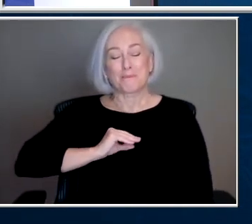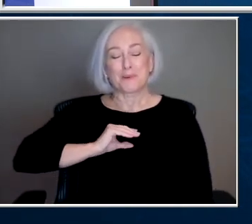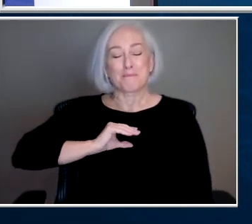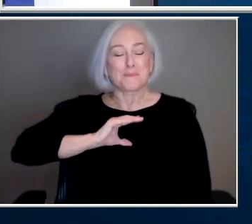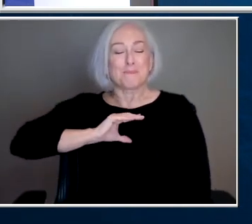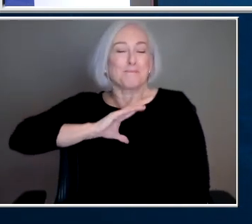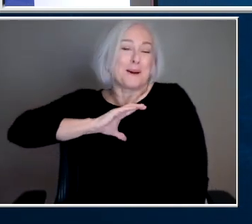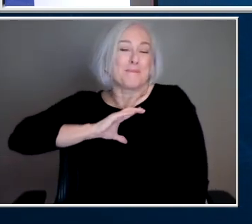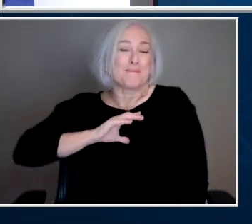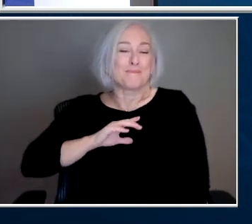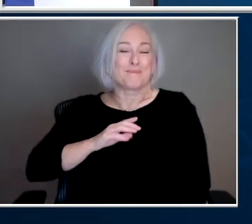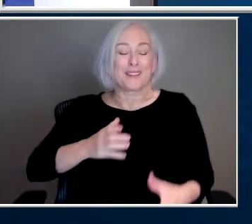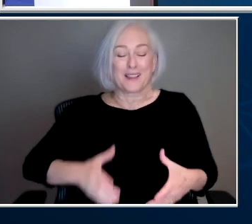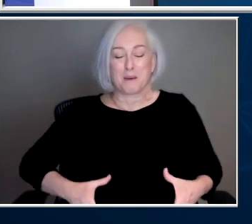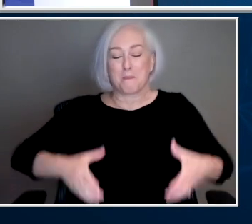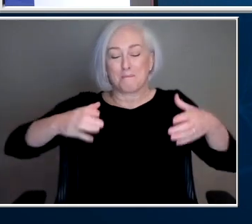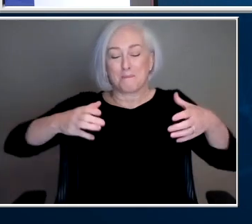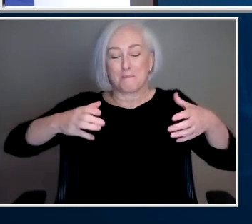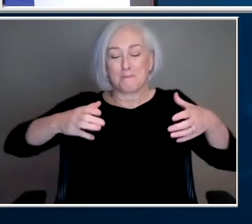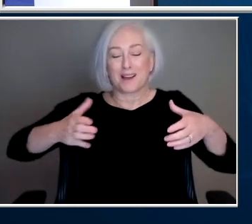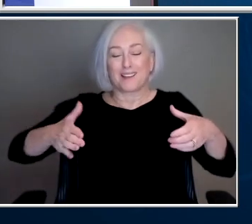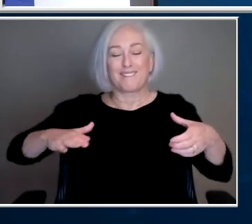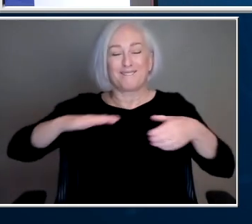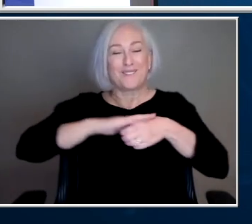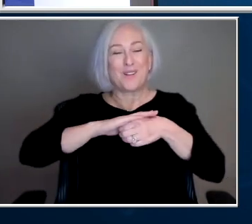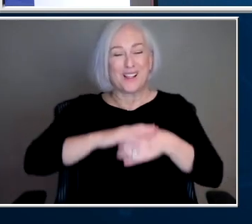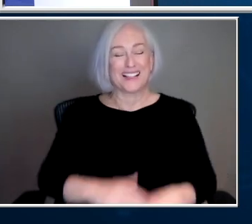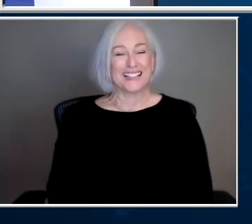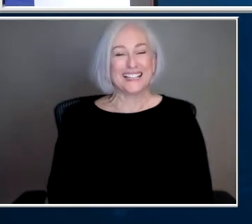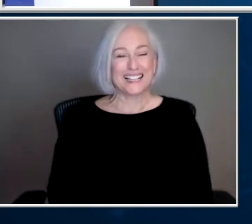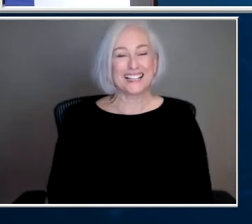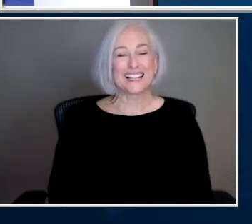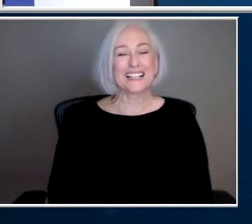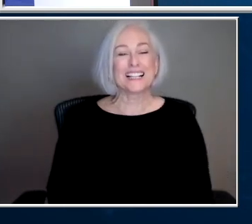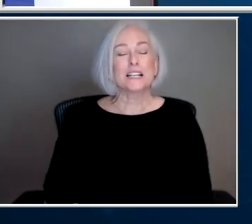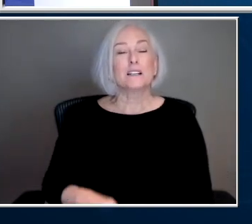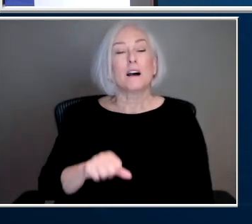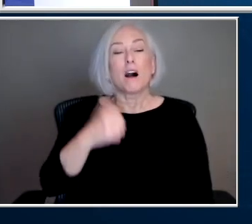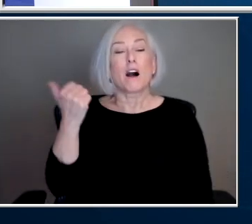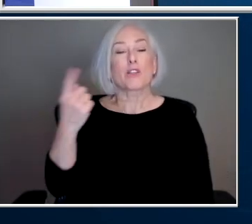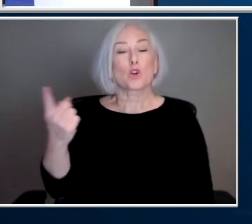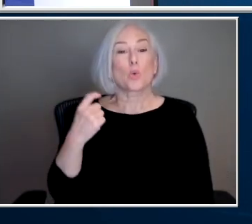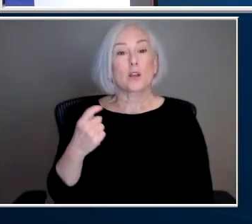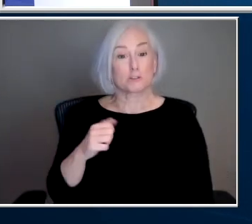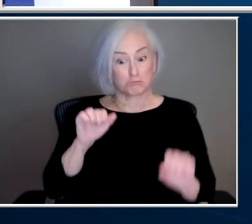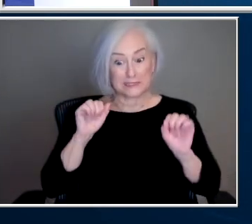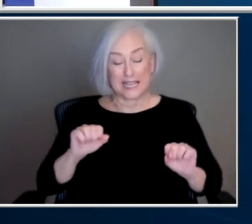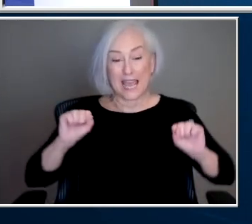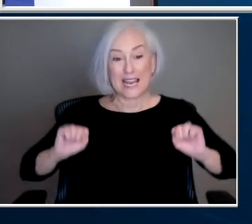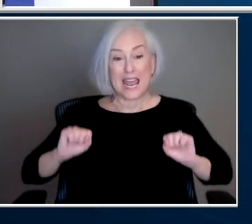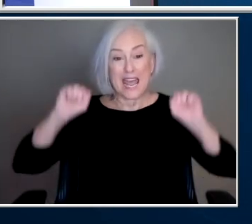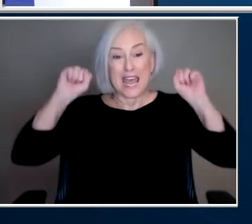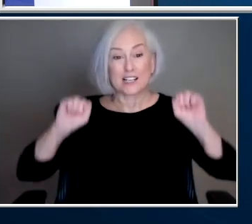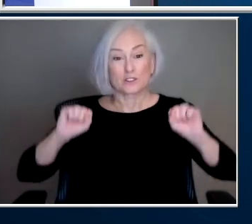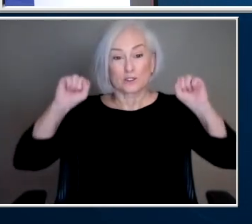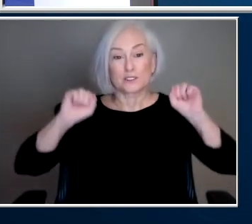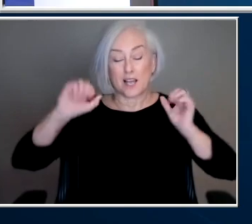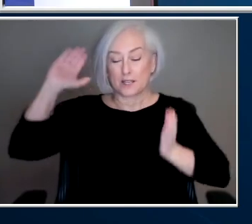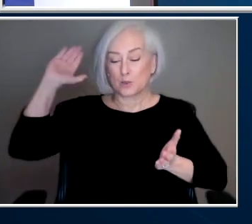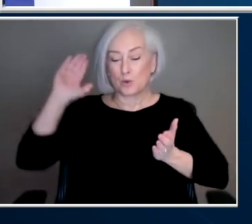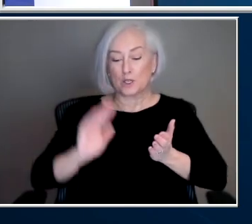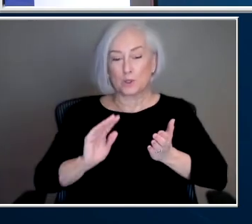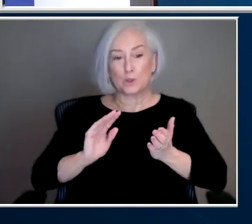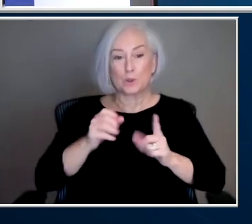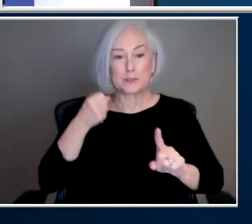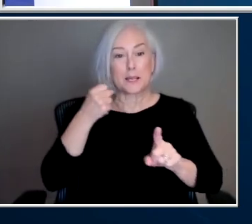my bucket. Love it. Yen Liang has a question. He wants to know, could exercise lower the impact of long COVID?